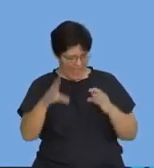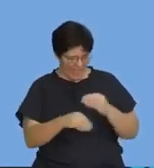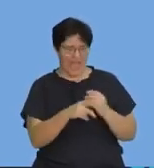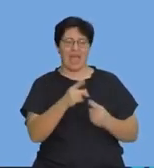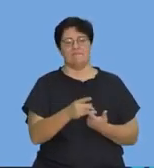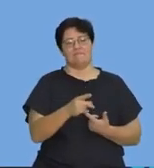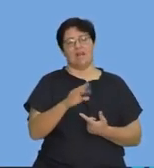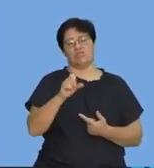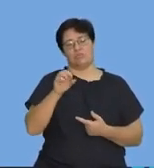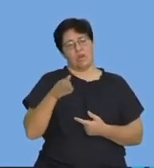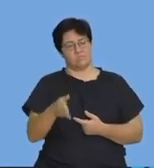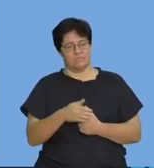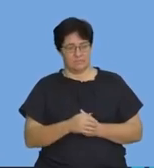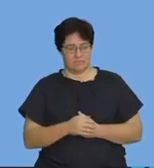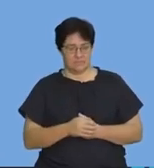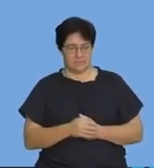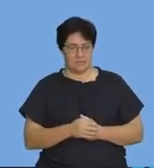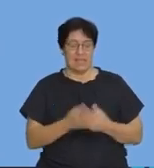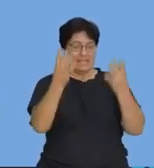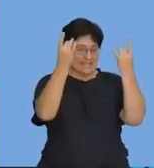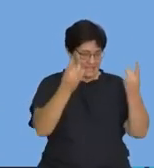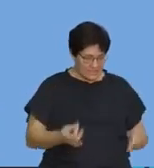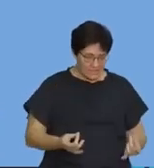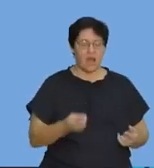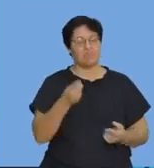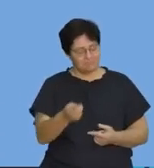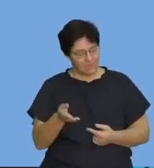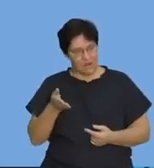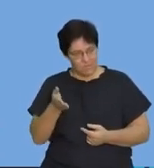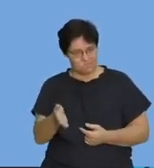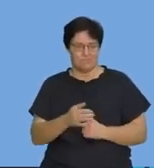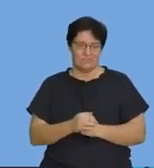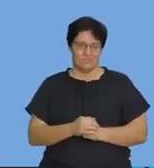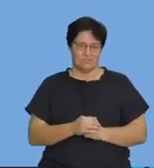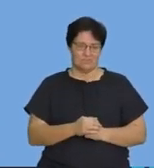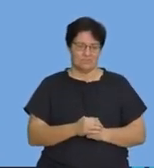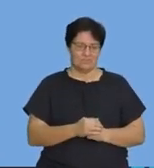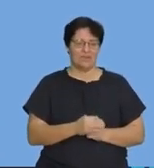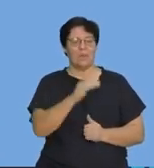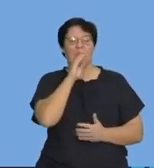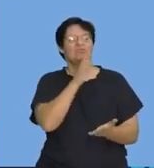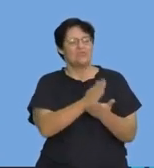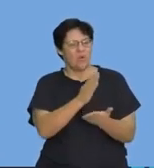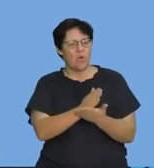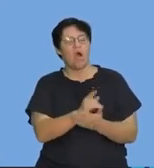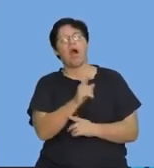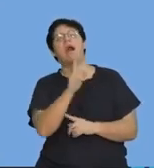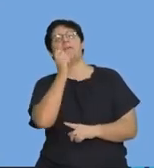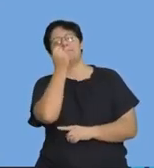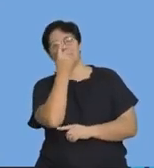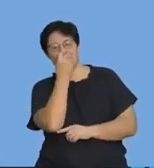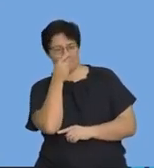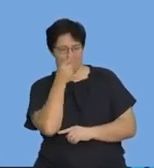subtracting. In stats, there is some algebra that you need to do. So just make sure that you really get a grasp of